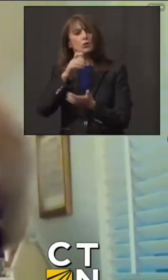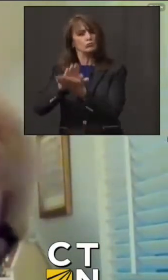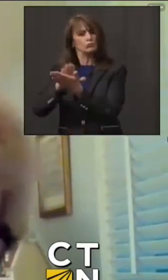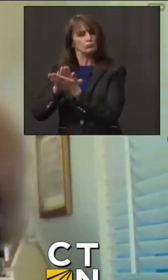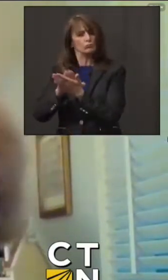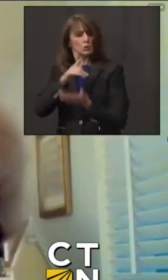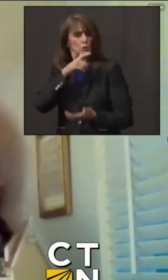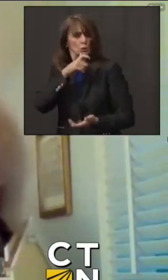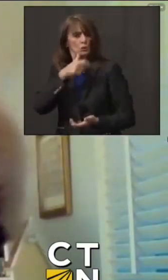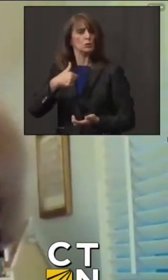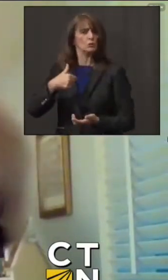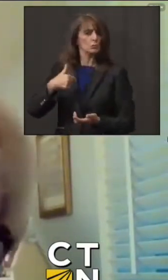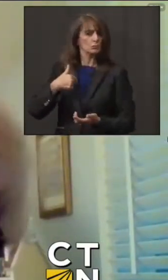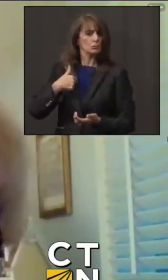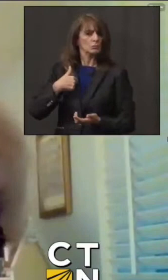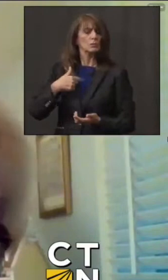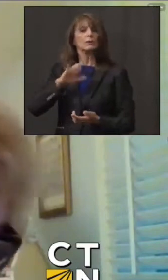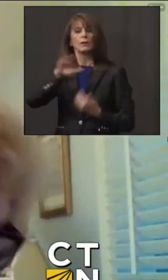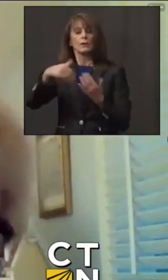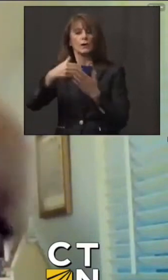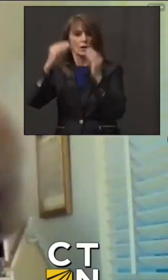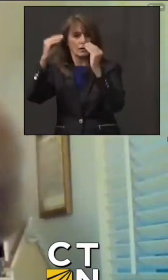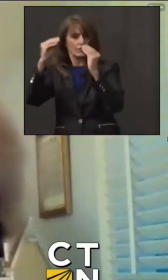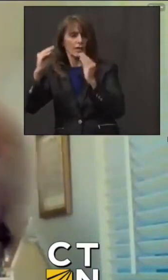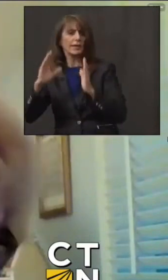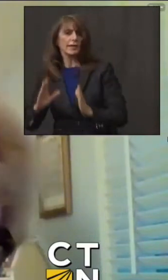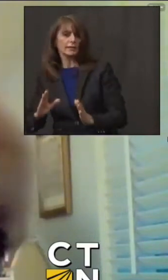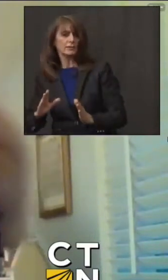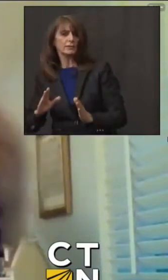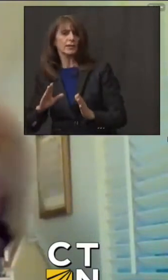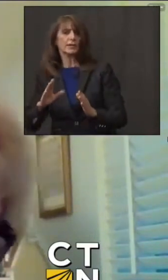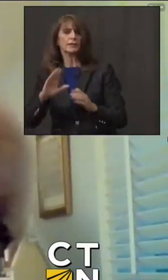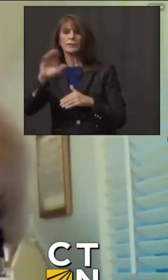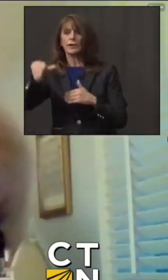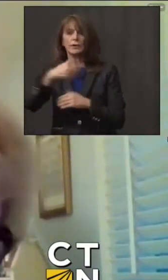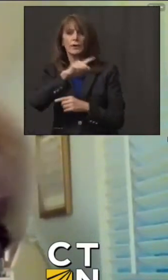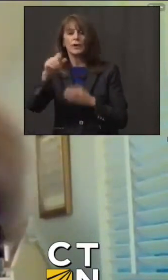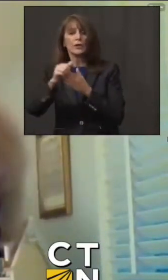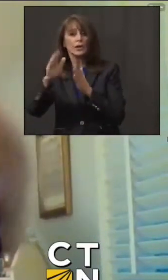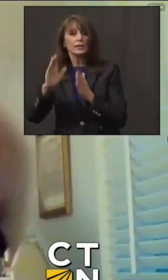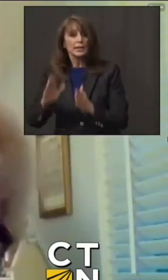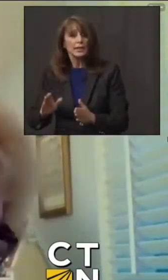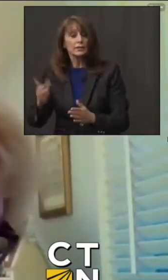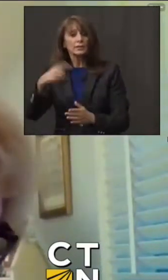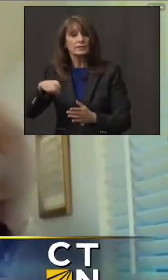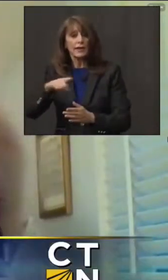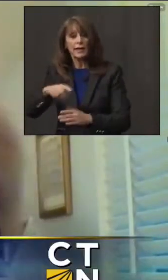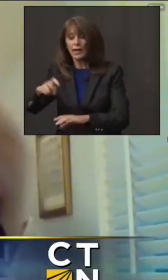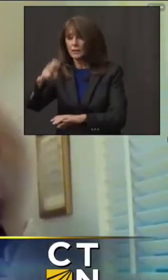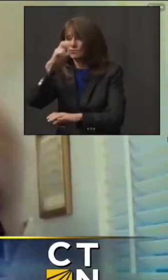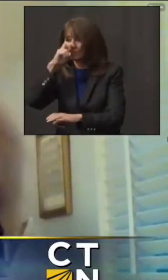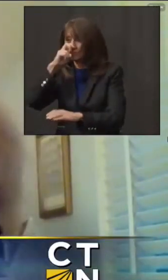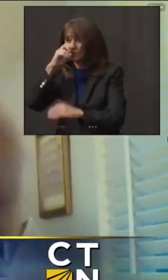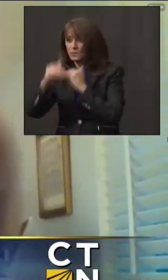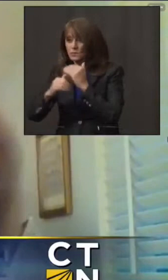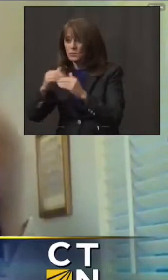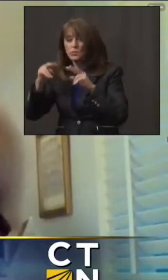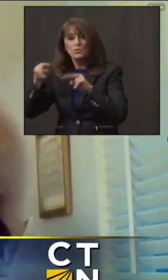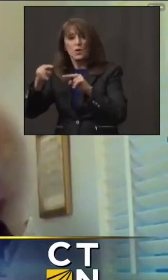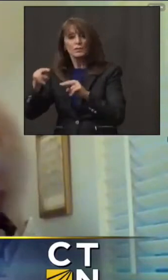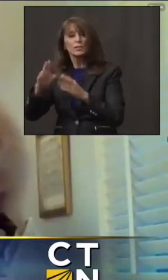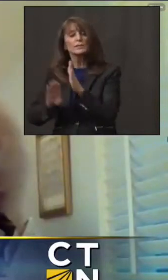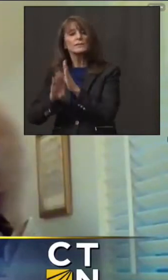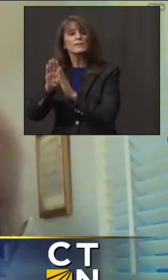to the educators and the leaders for being vigilant on the mitigation